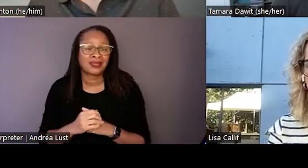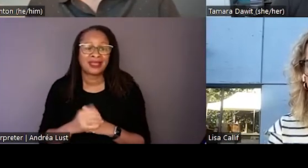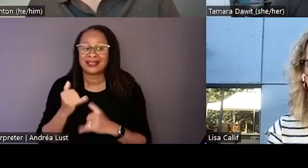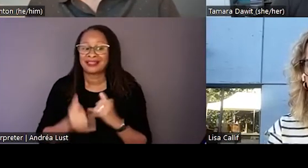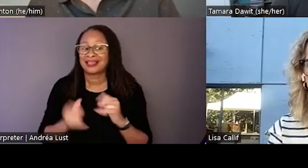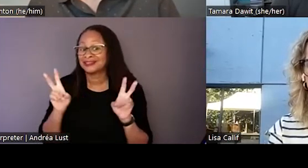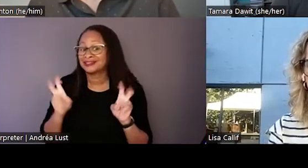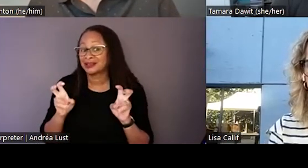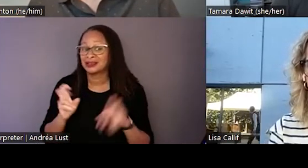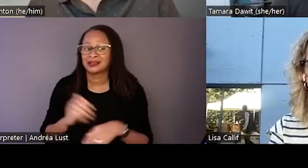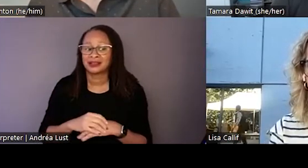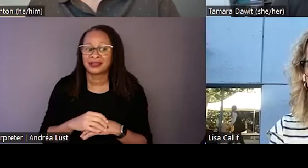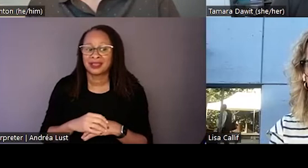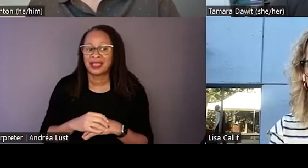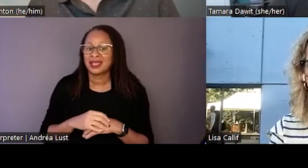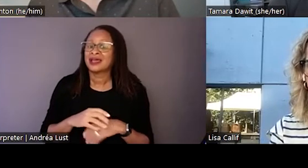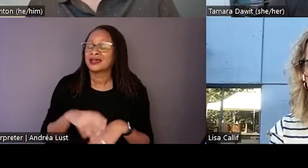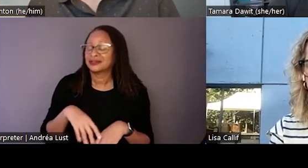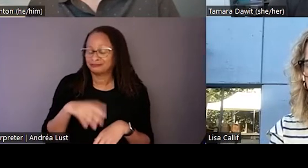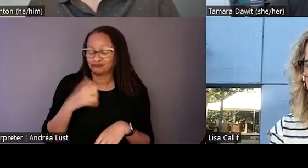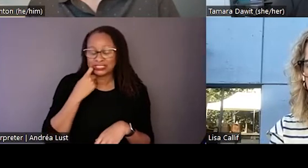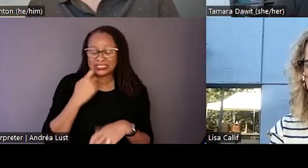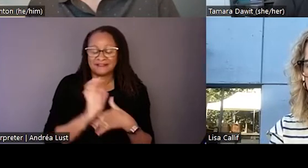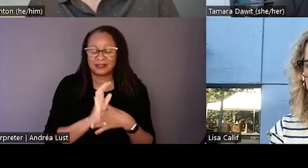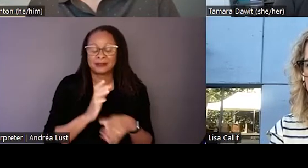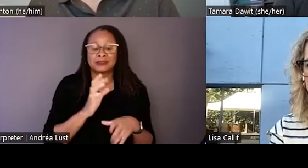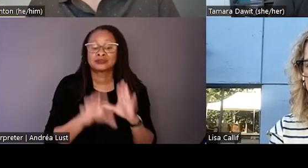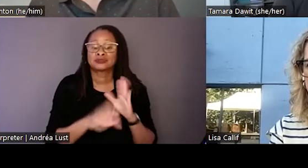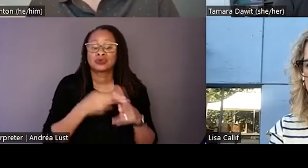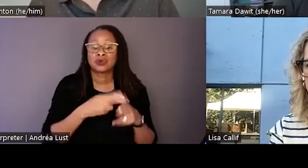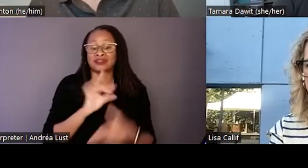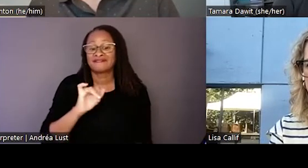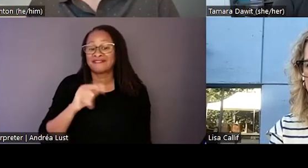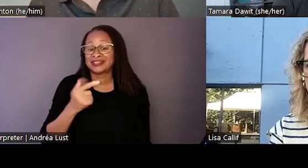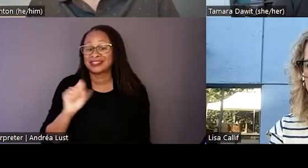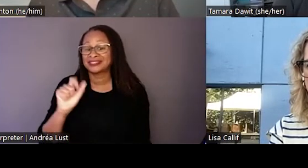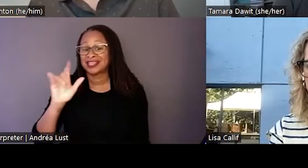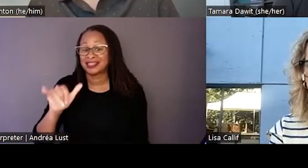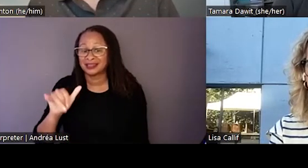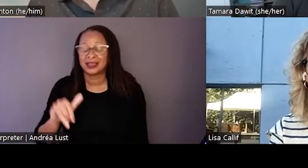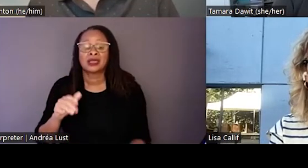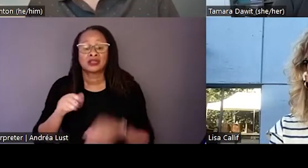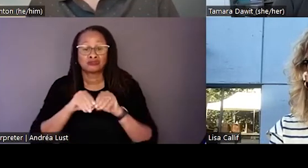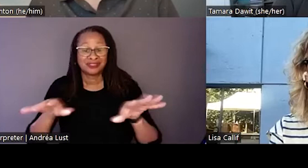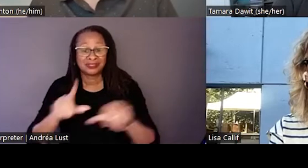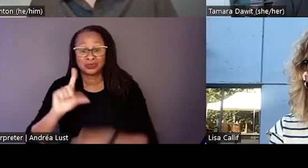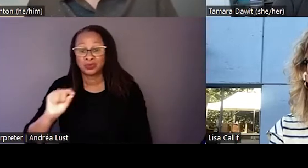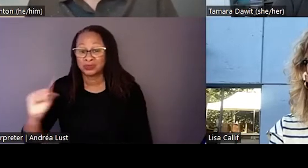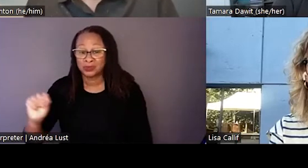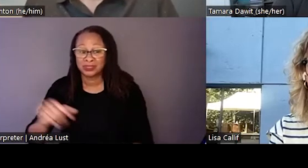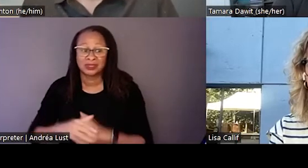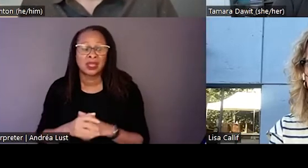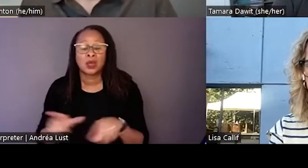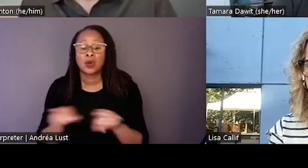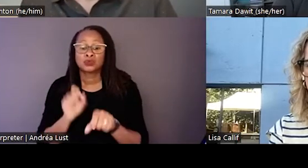title, the film's title is Finding Sally, which is released 2020. She's not just a filmmaker, she's also